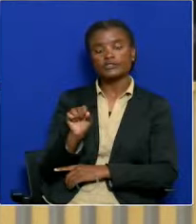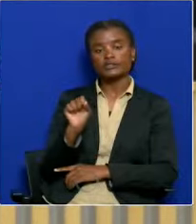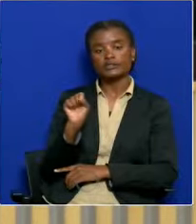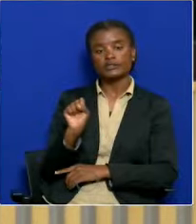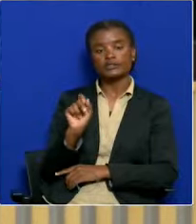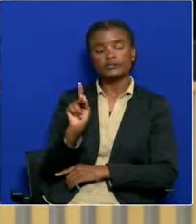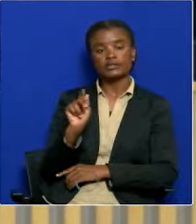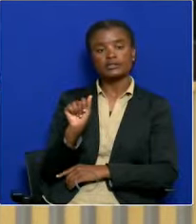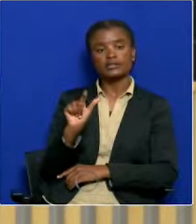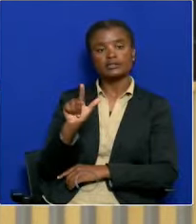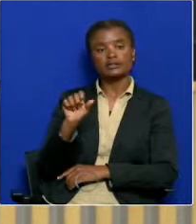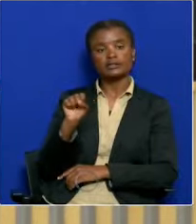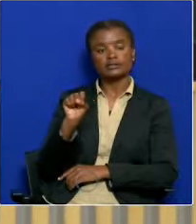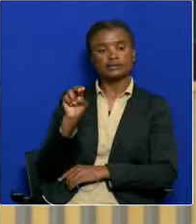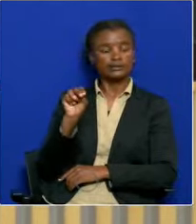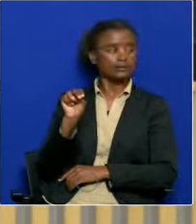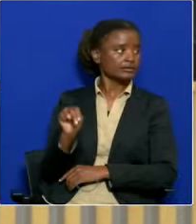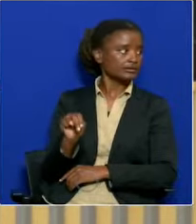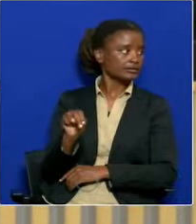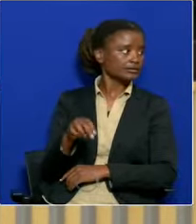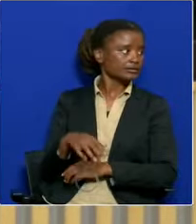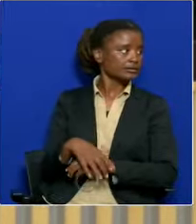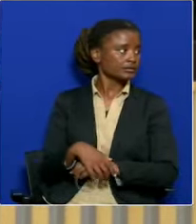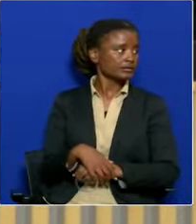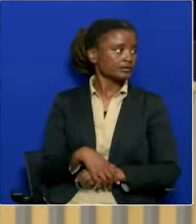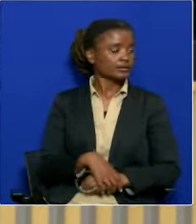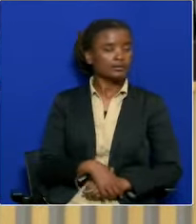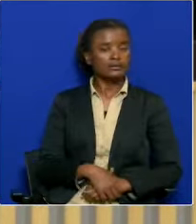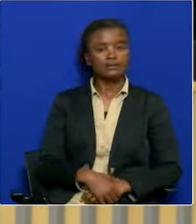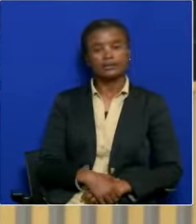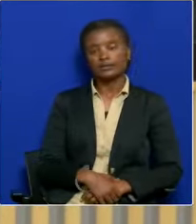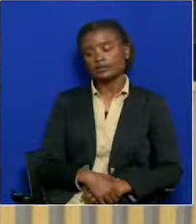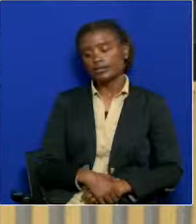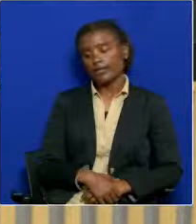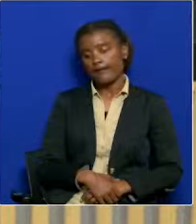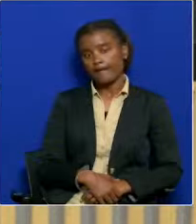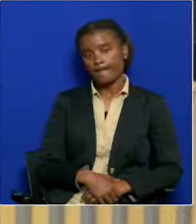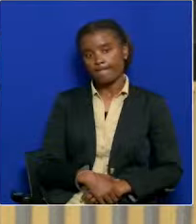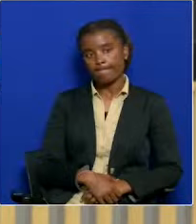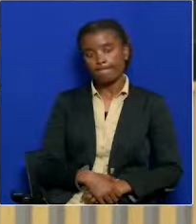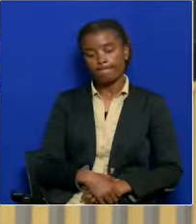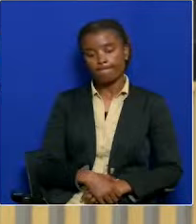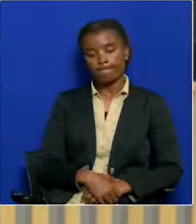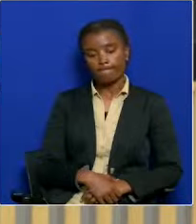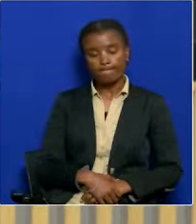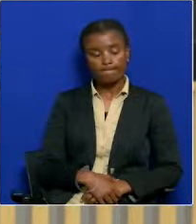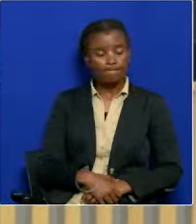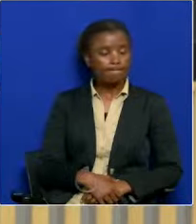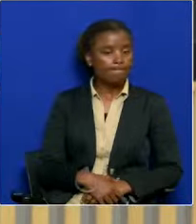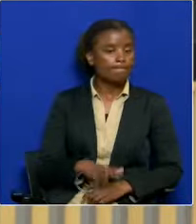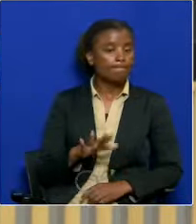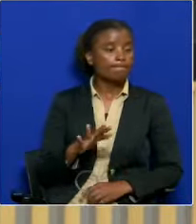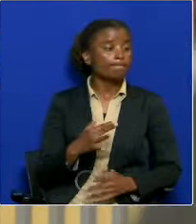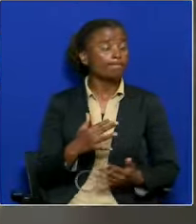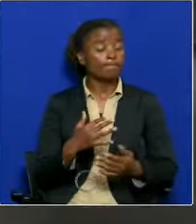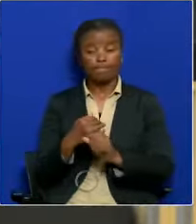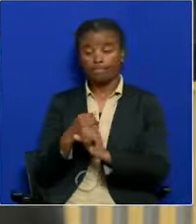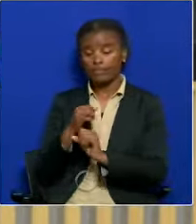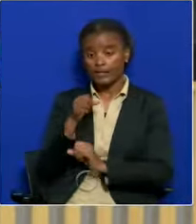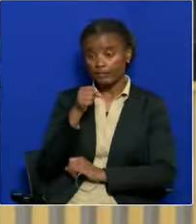Chair, I'm not sure if I direct you... For a microphone, perhaps. Don't you need your